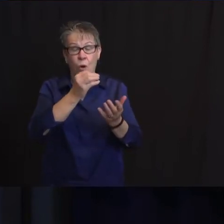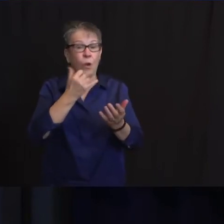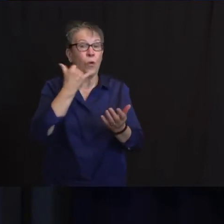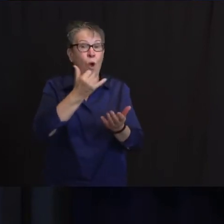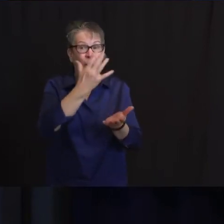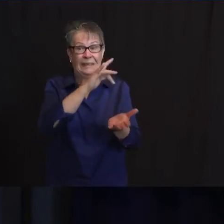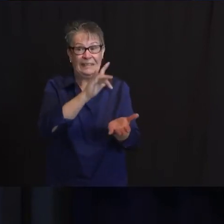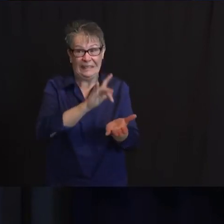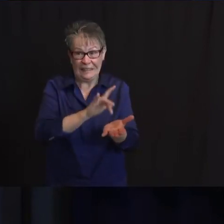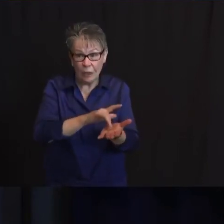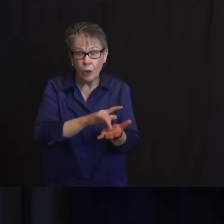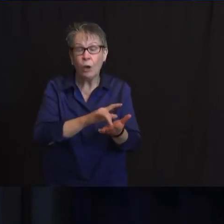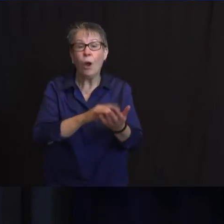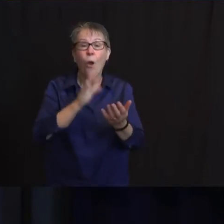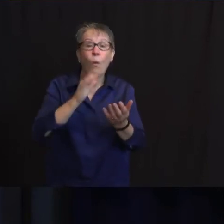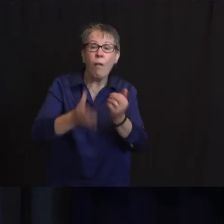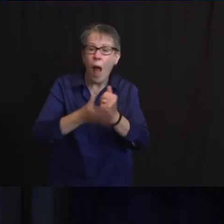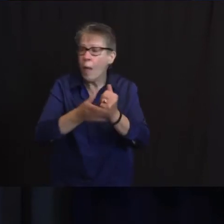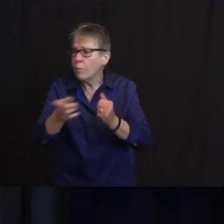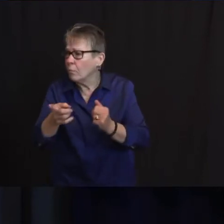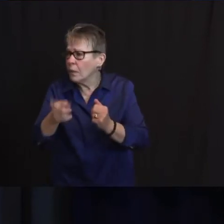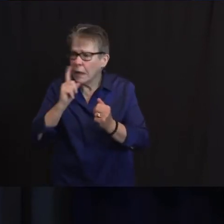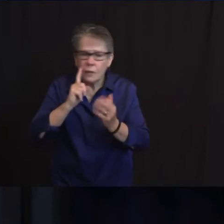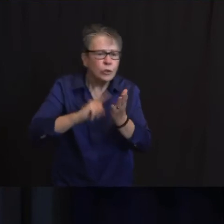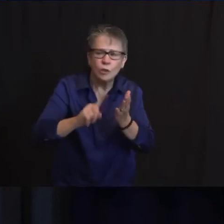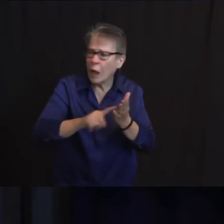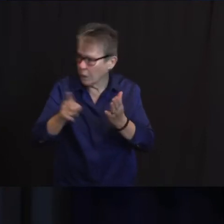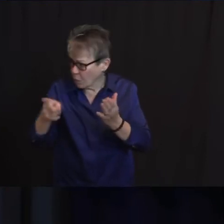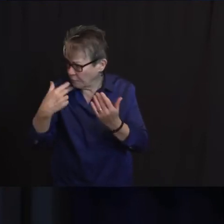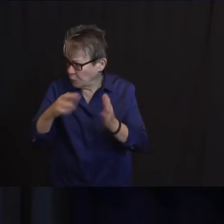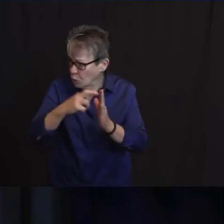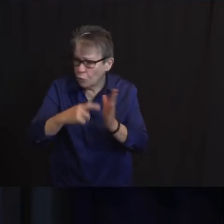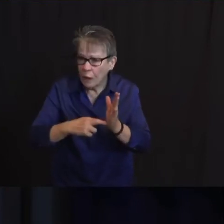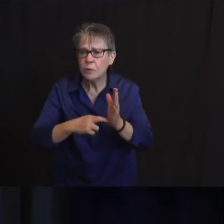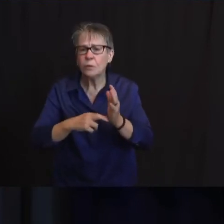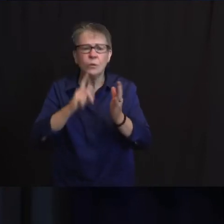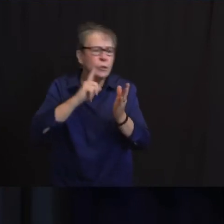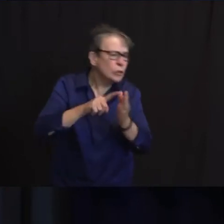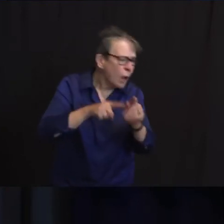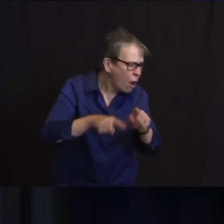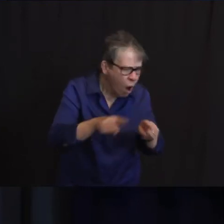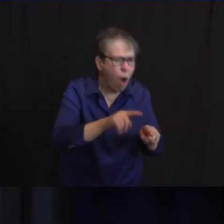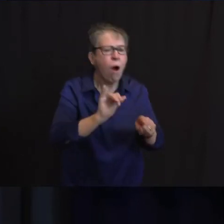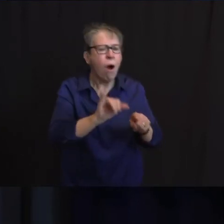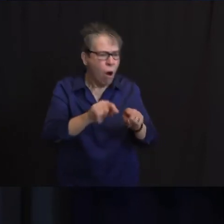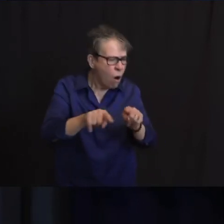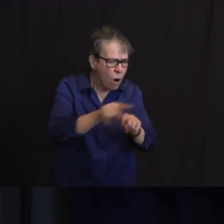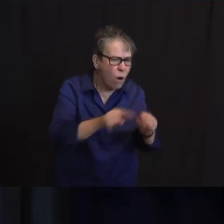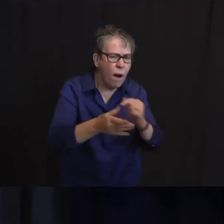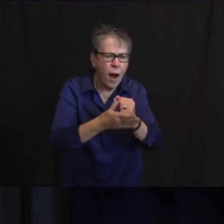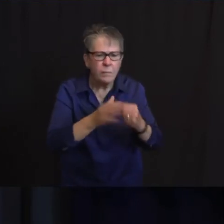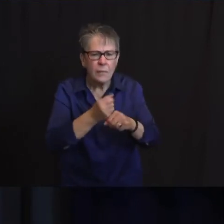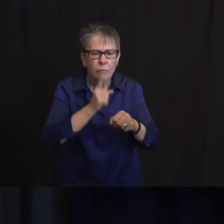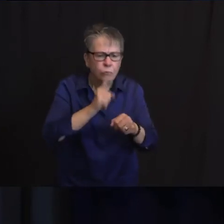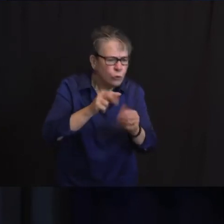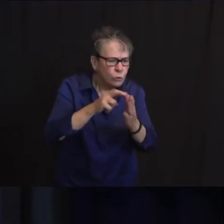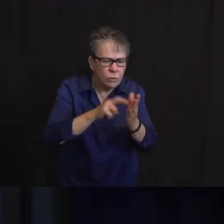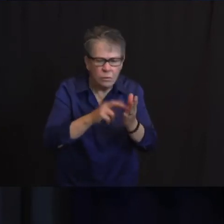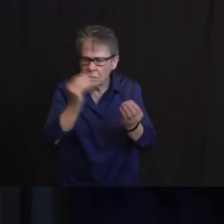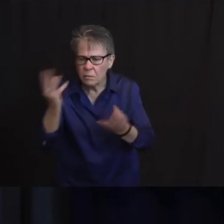and edit appointments in the system. We are also exploring streamlining registration